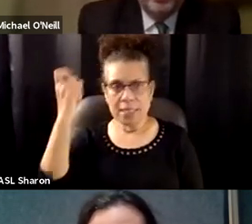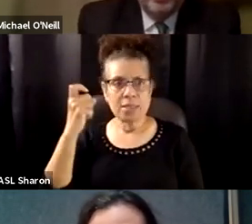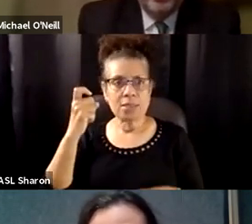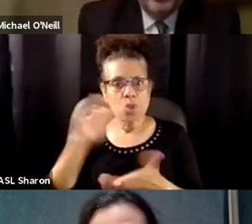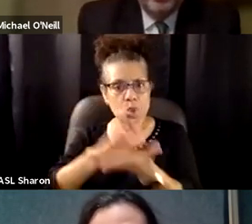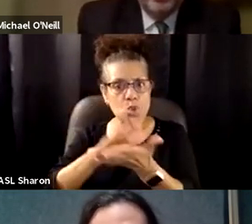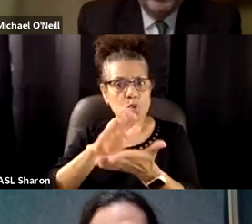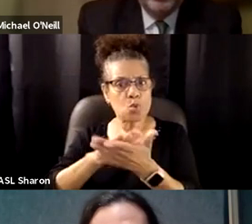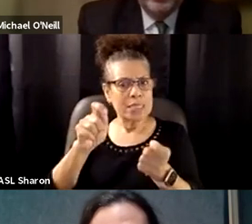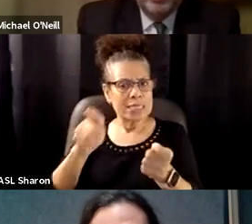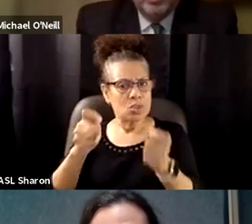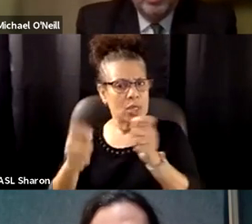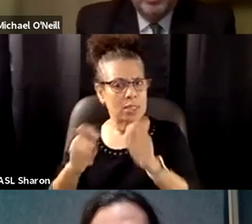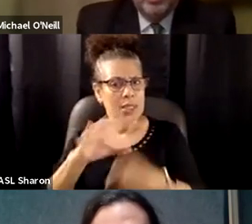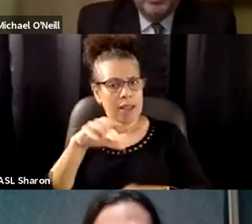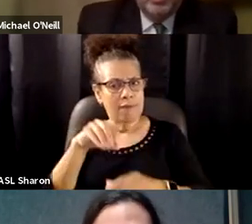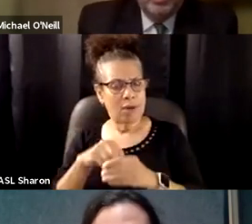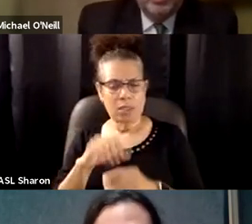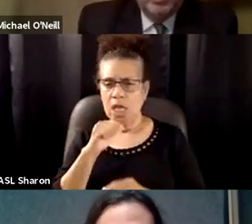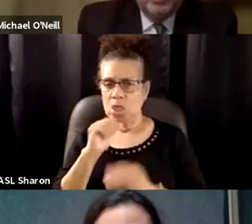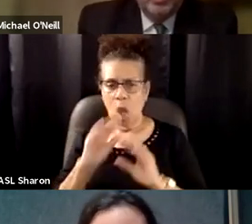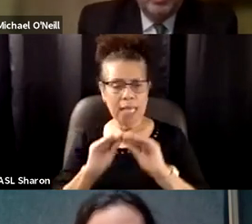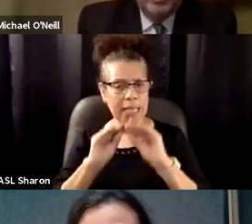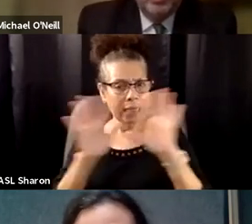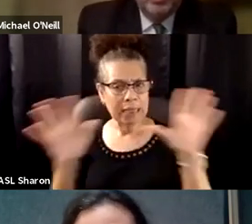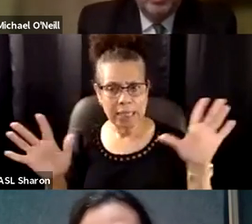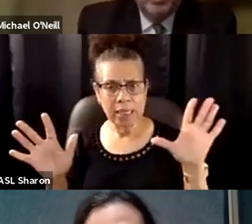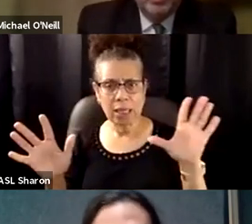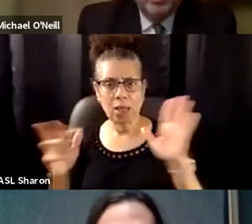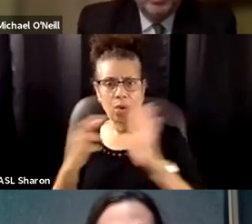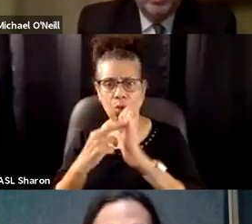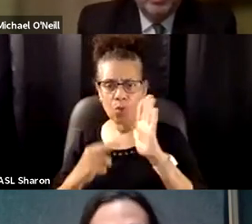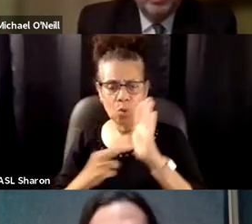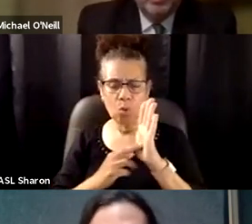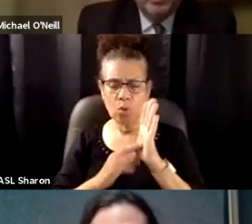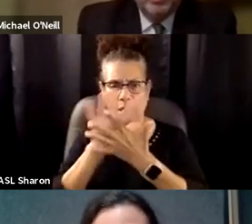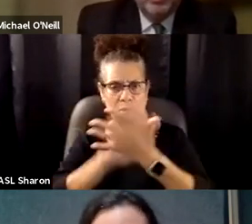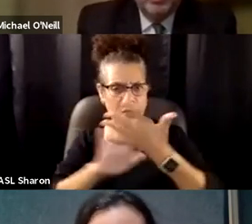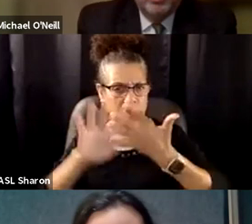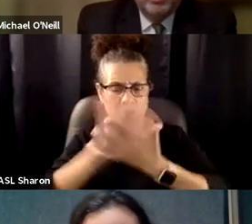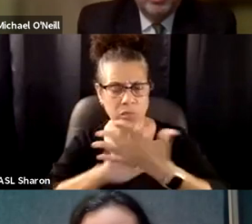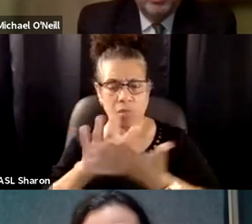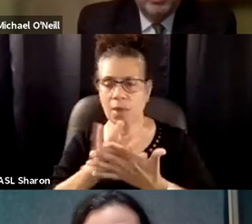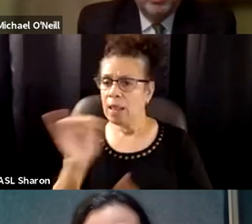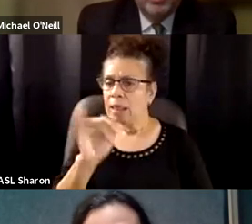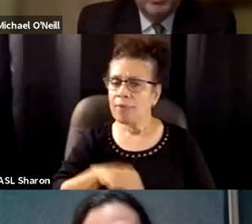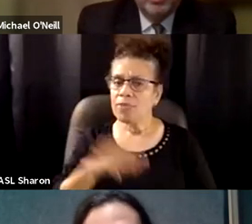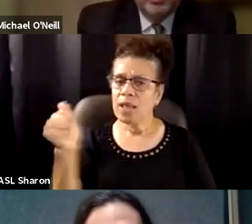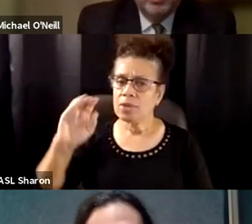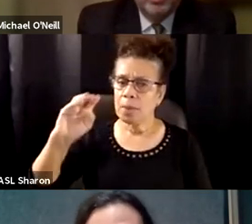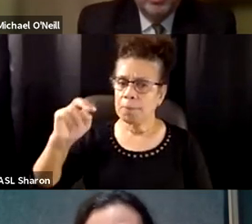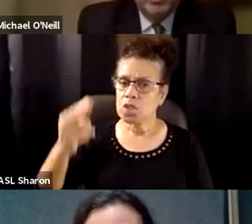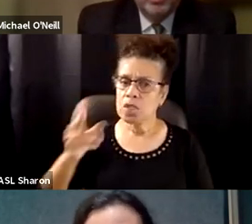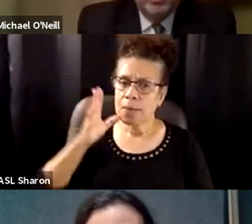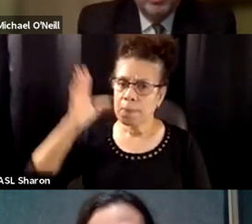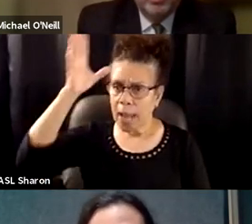school involving a non-clear and non-transparent boston today school lead this is why like the other mission hill school parents who are